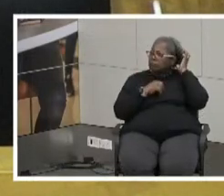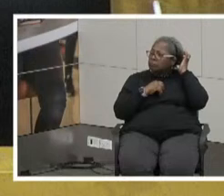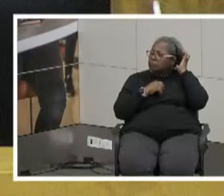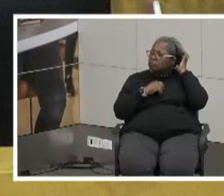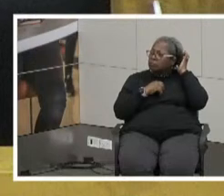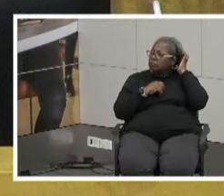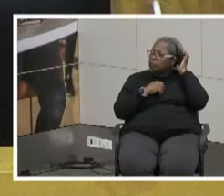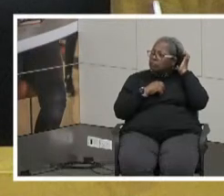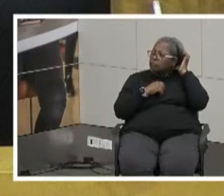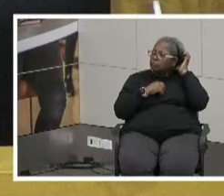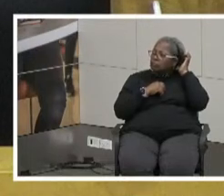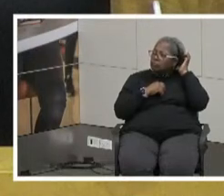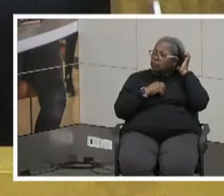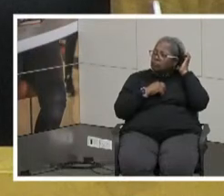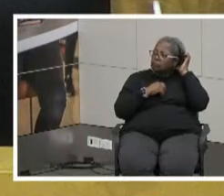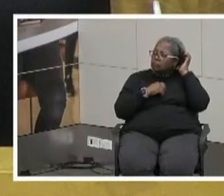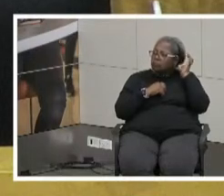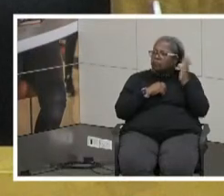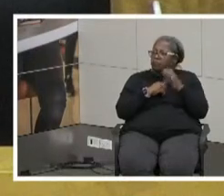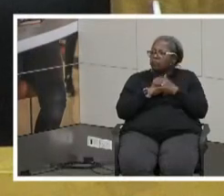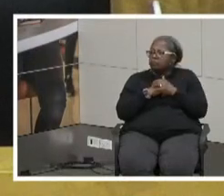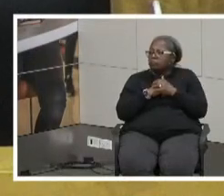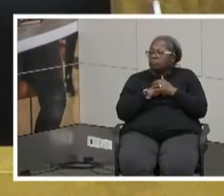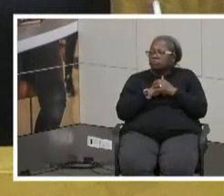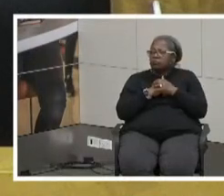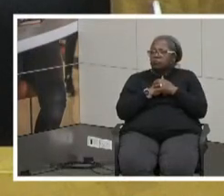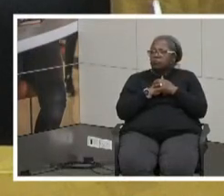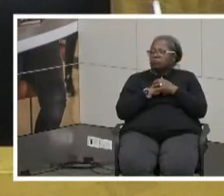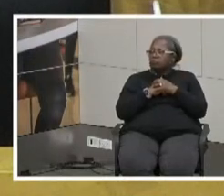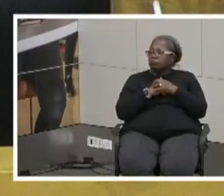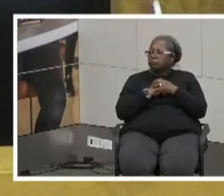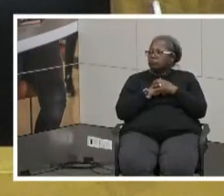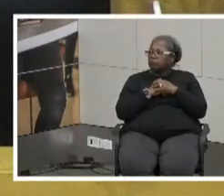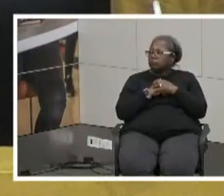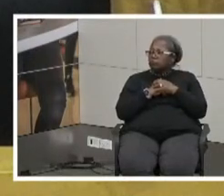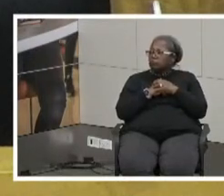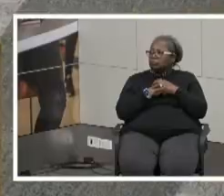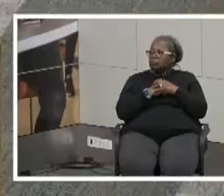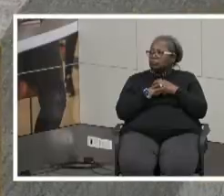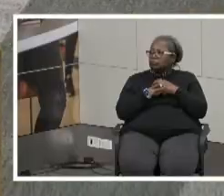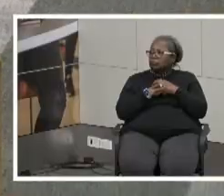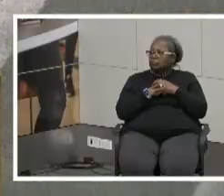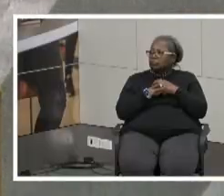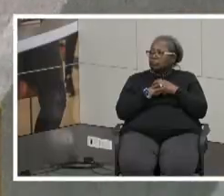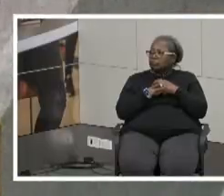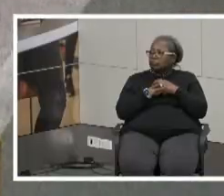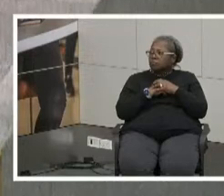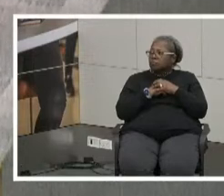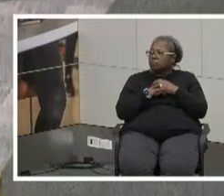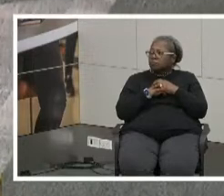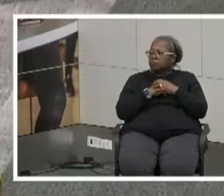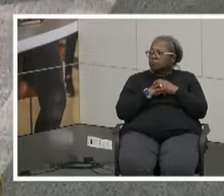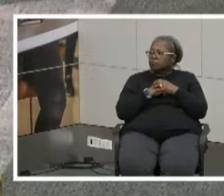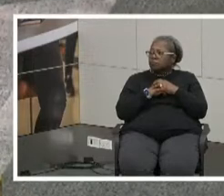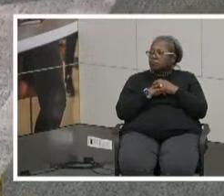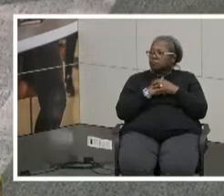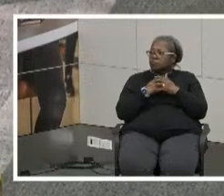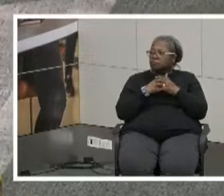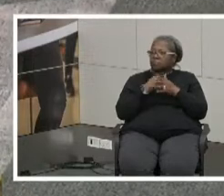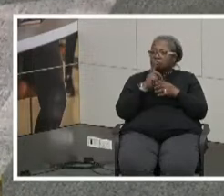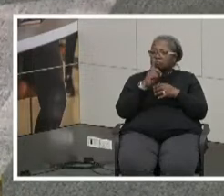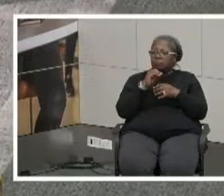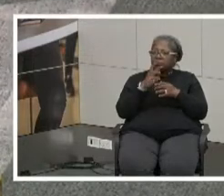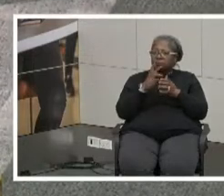next speaker is Don Cole uh speaker number seven Miss Cole is that you six oh Christine